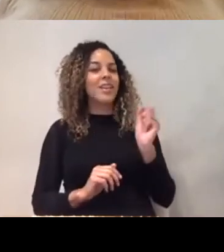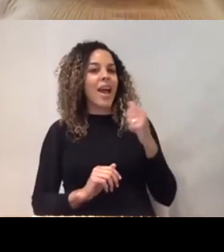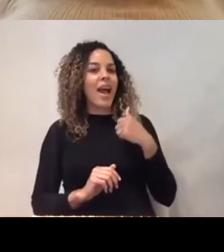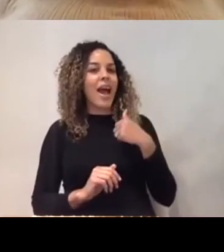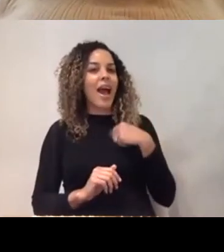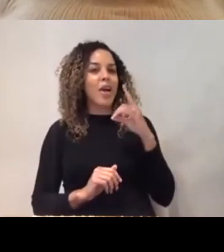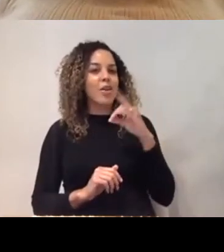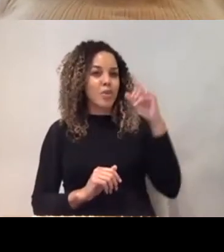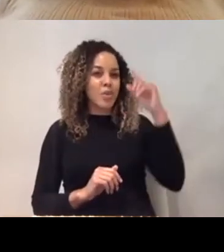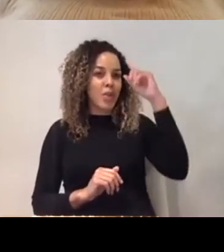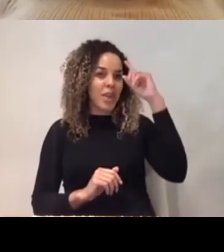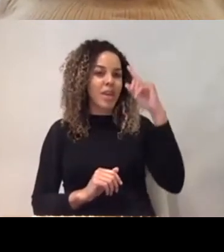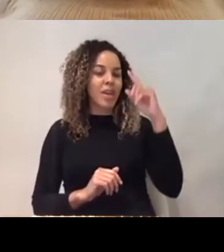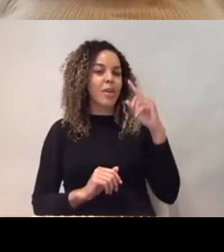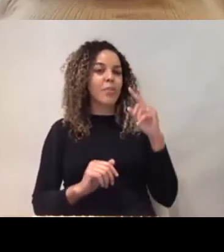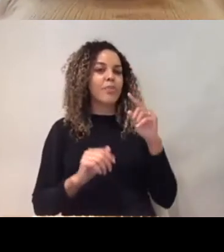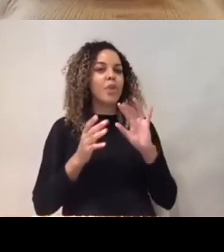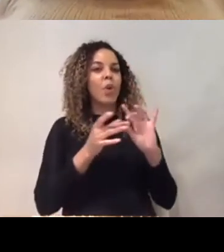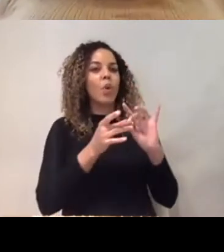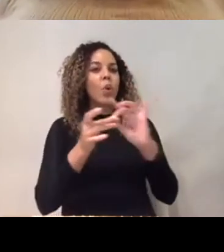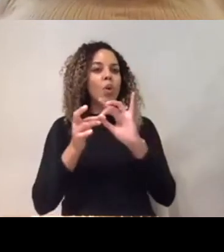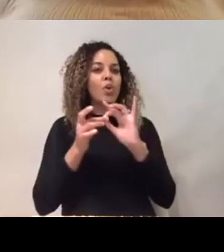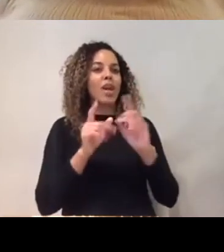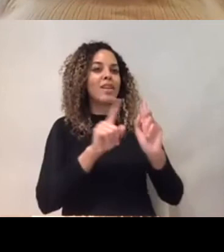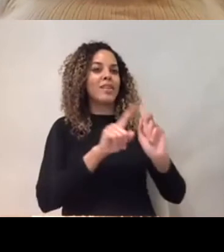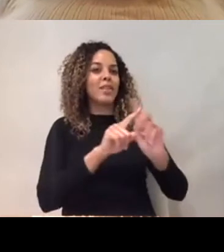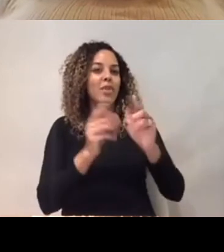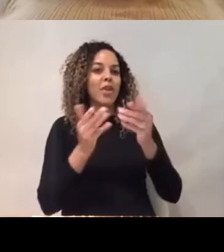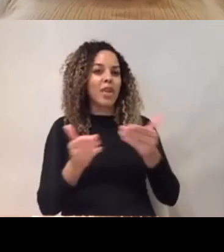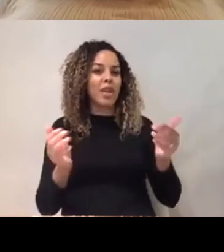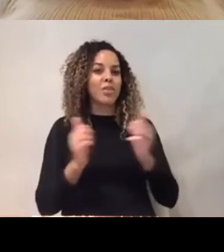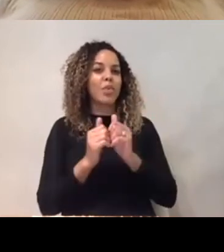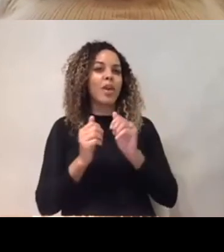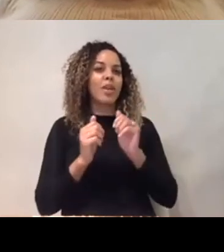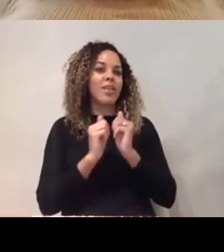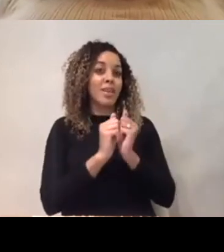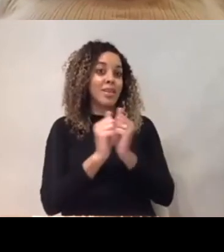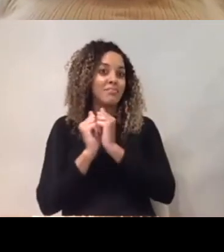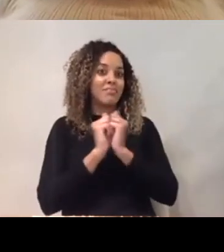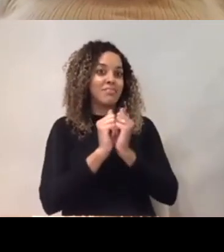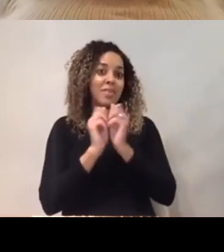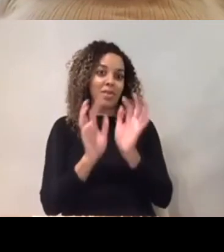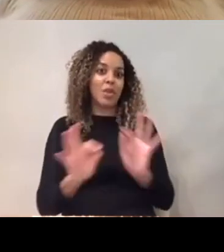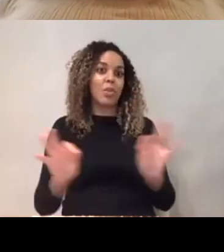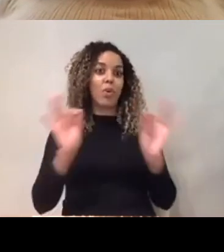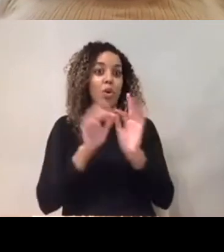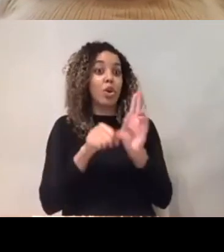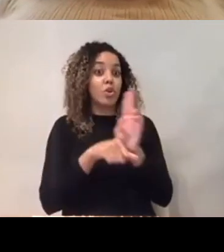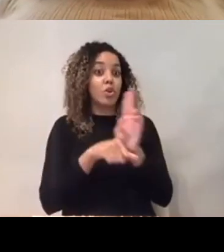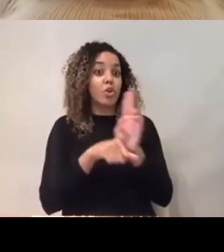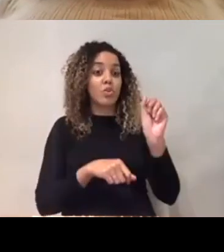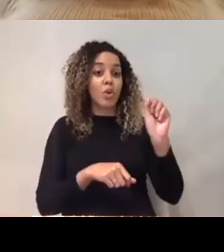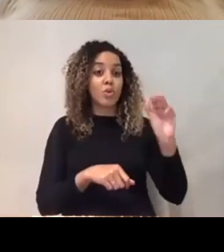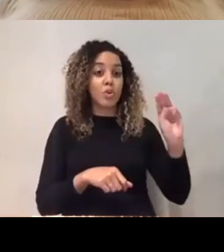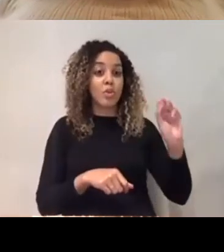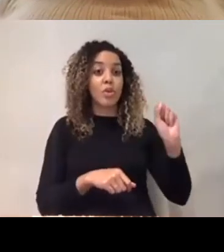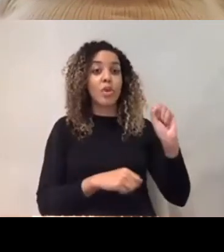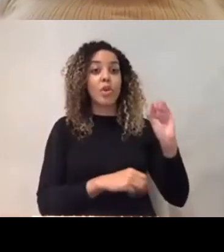think coordinating things with each other is important, and to do it on social media, it's a great